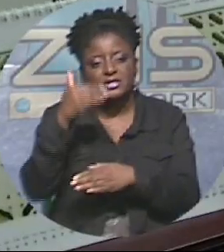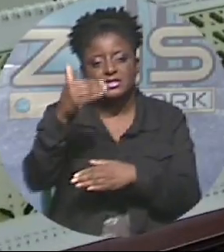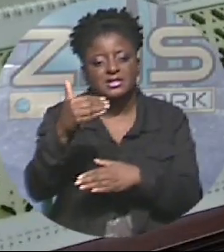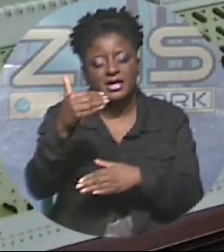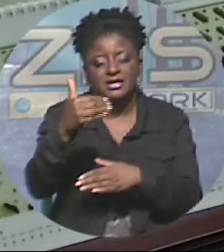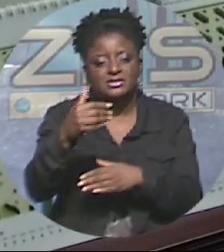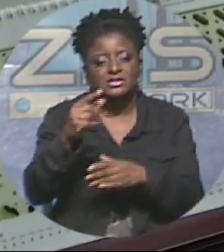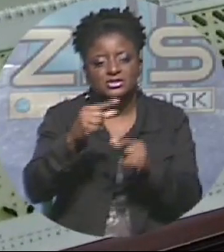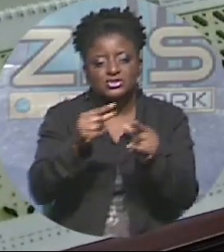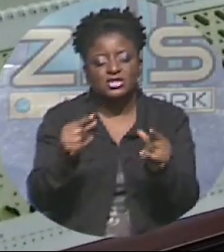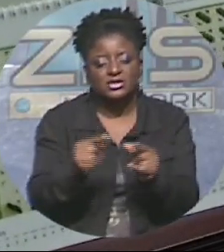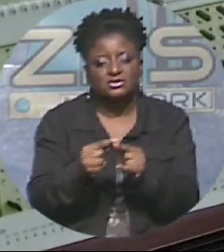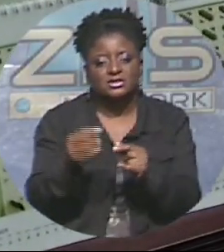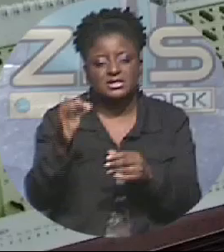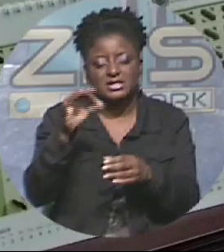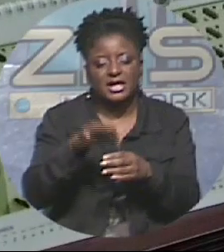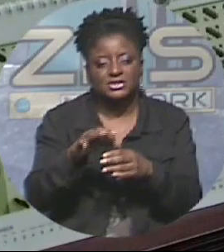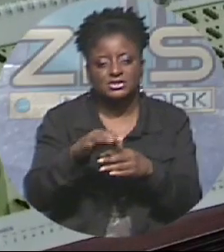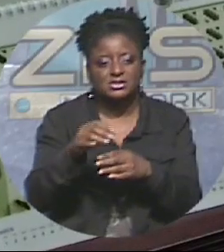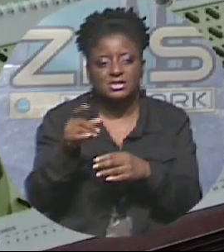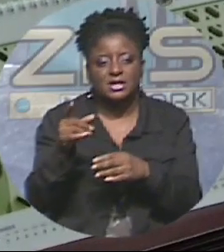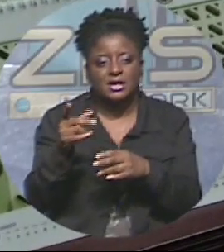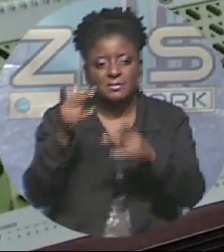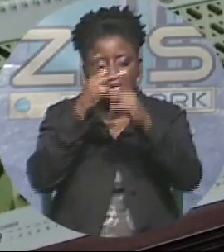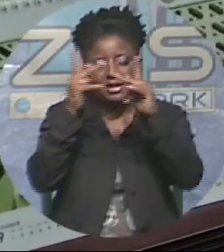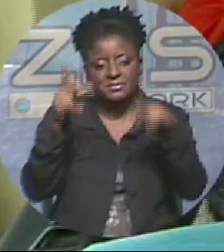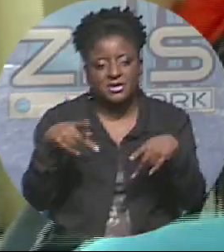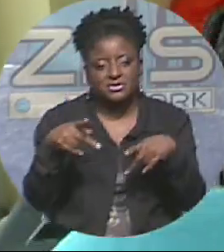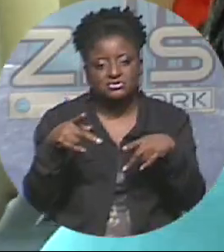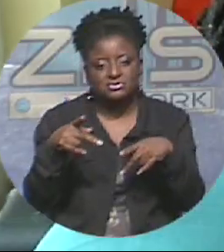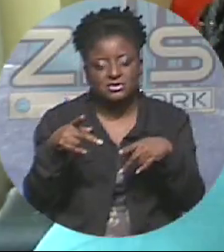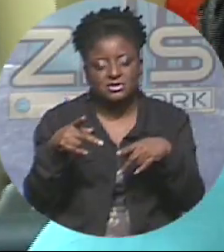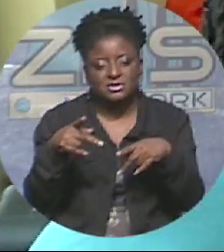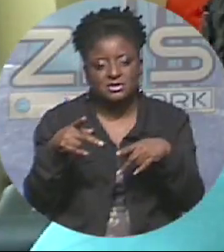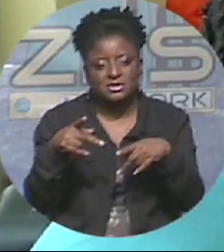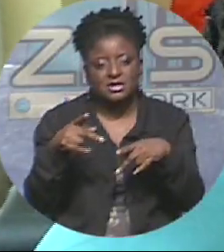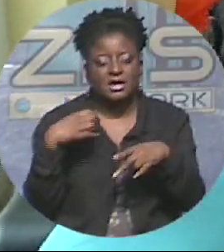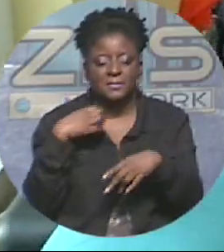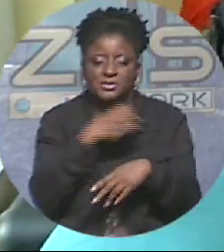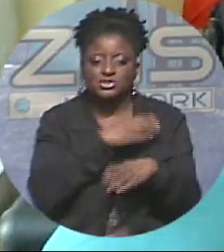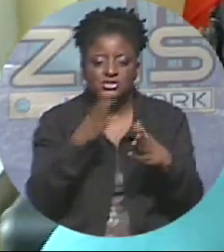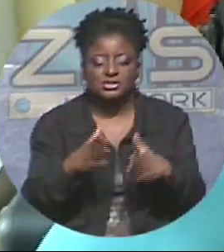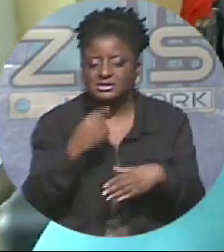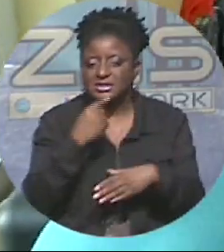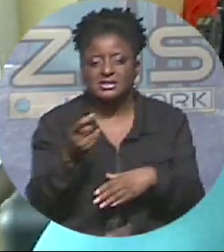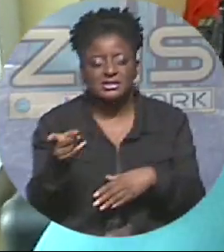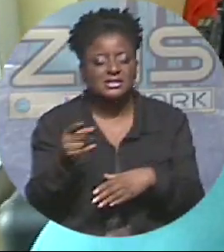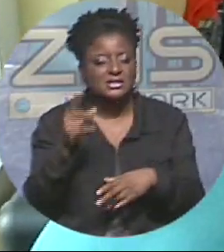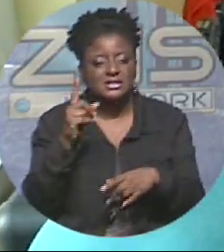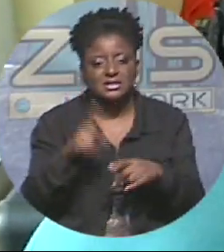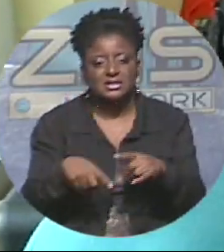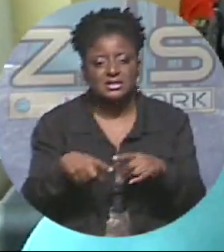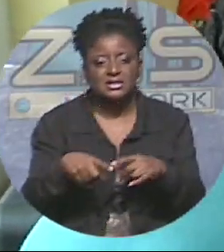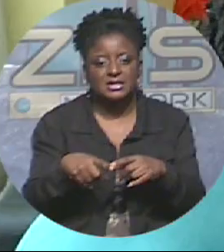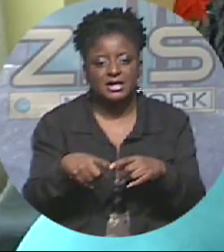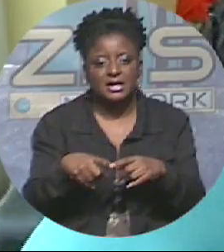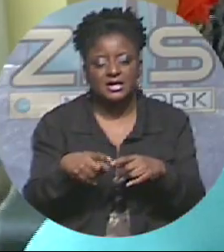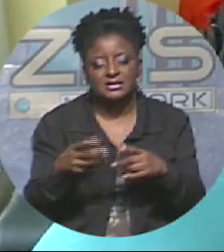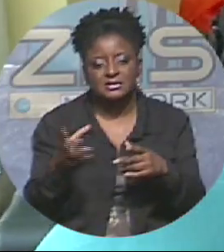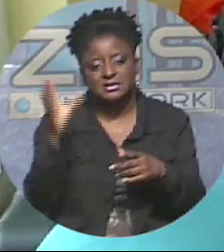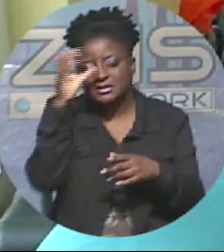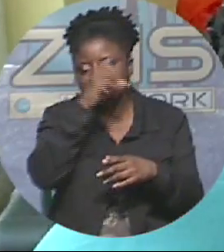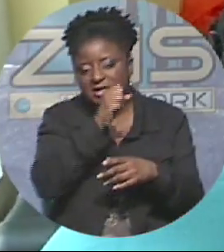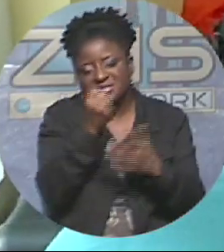to analyze the reason for the low voter registration, when compared to previous years, a number of